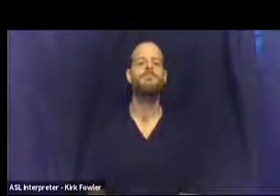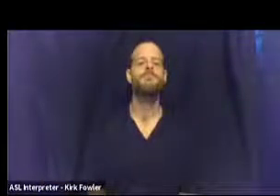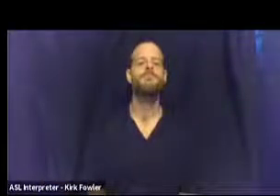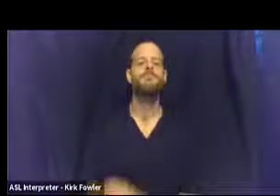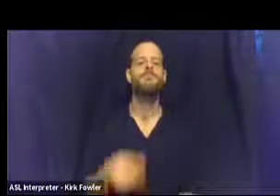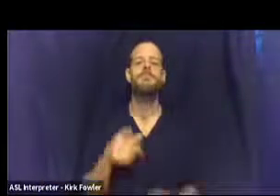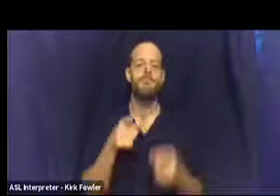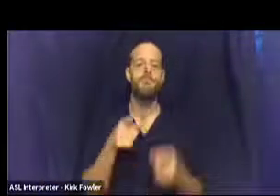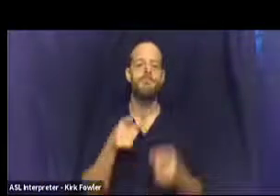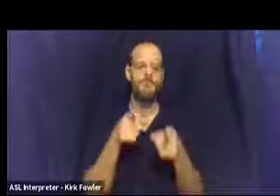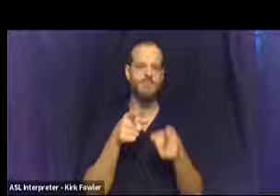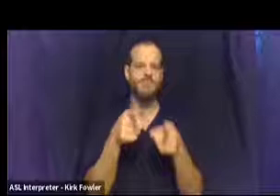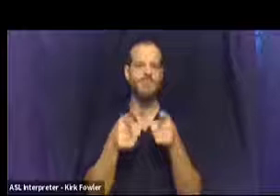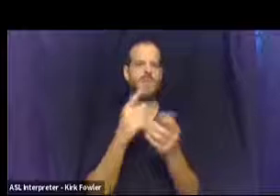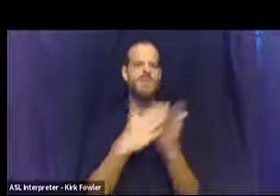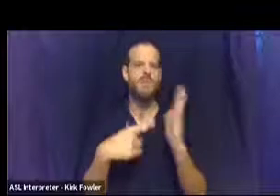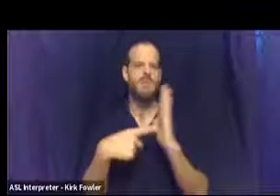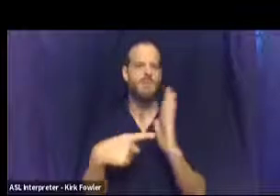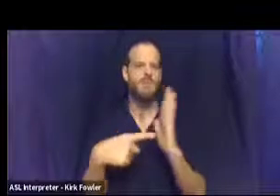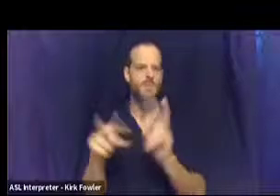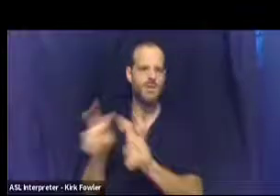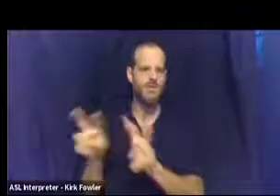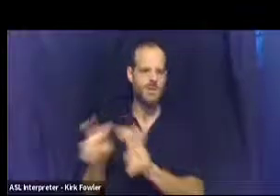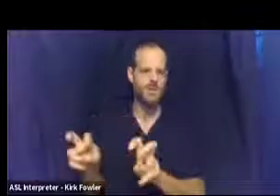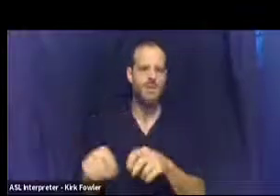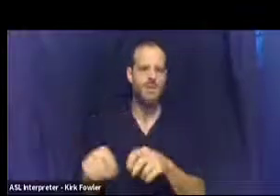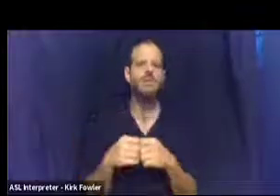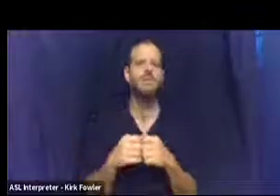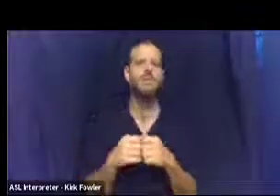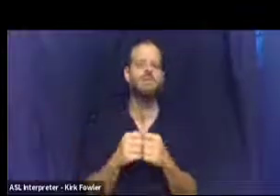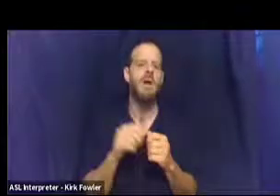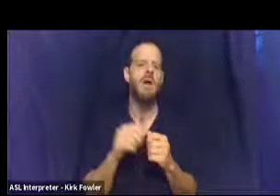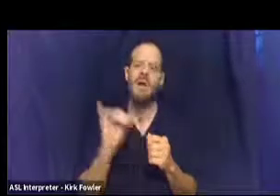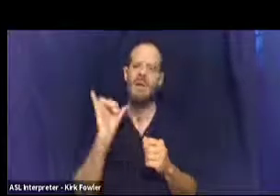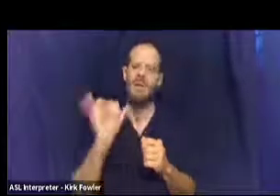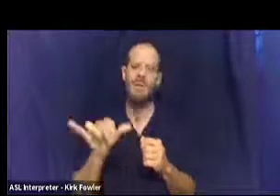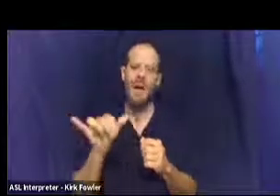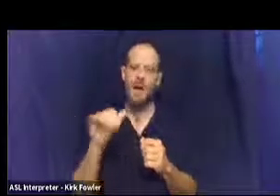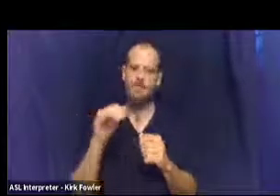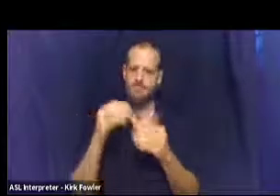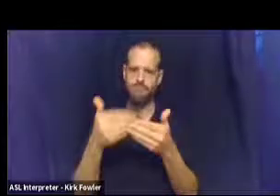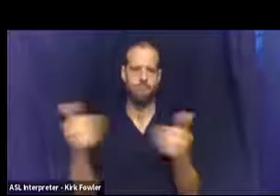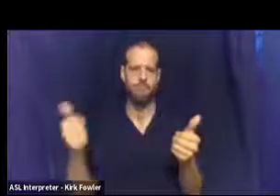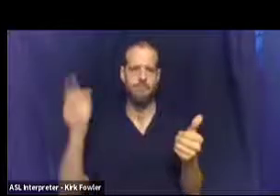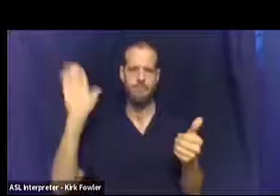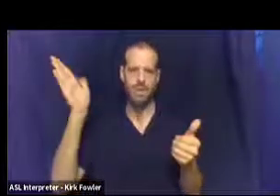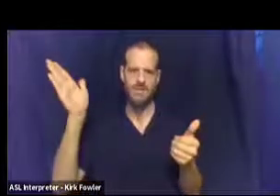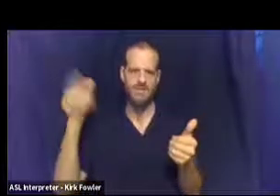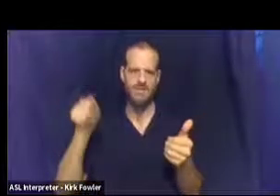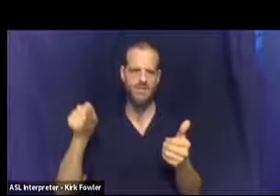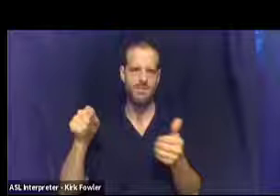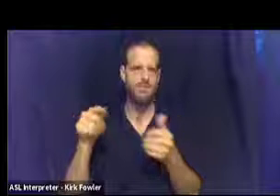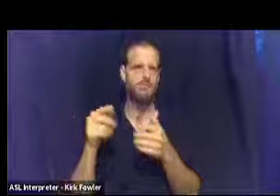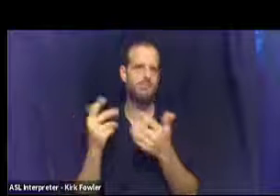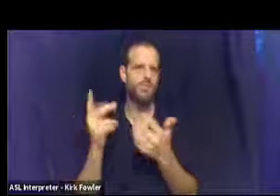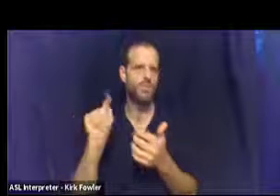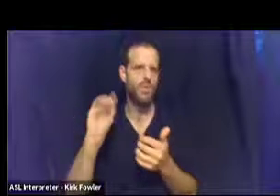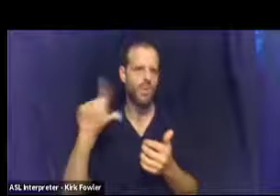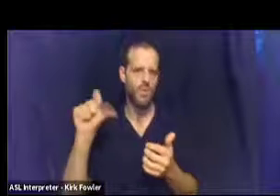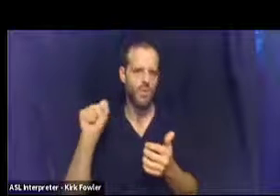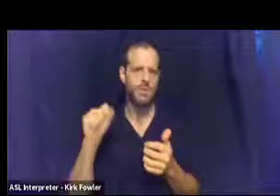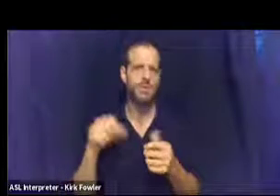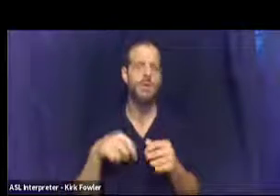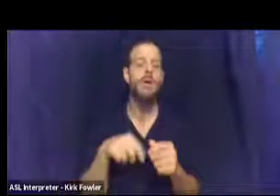trainings on these alone, so I'm just going to touch on them, are the learning media assessment, which is the typical tool for a teacher of the visually impaired with